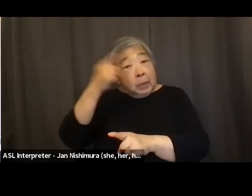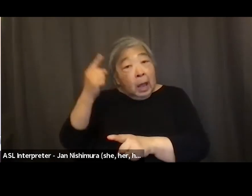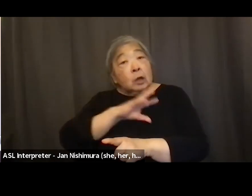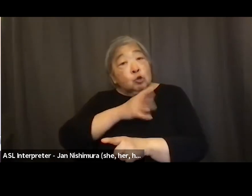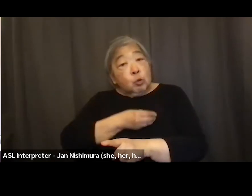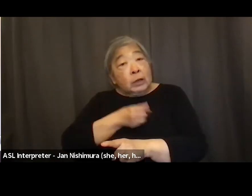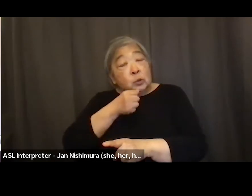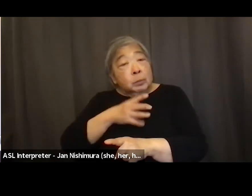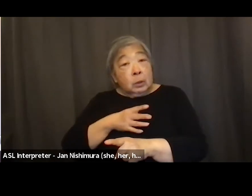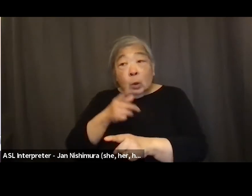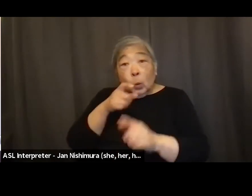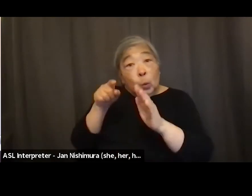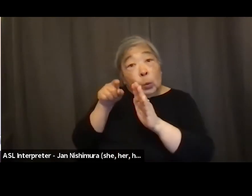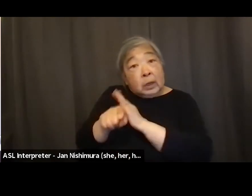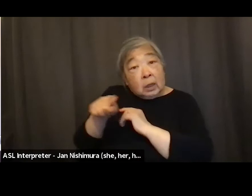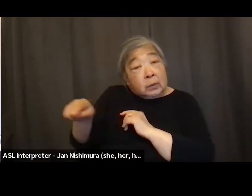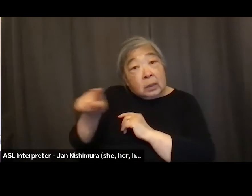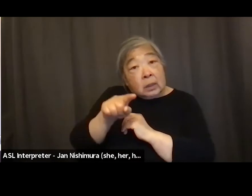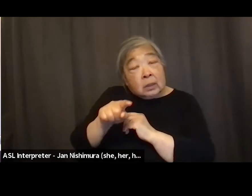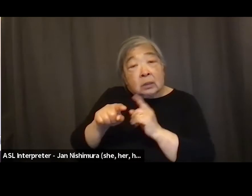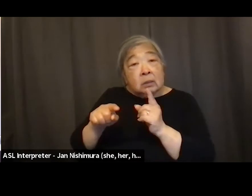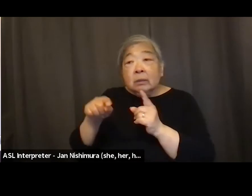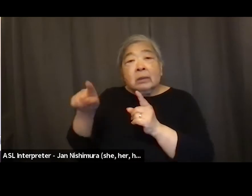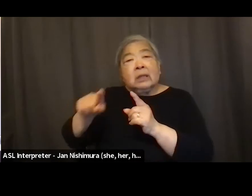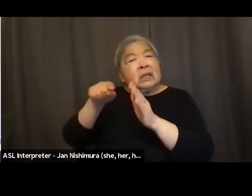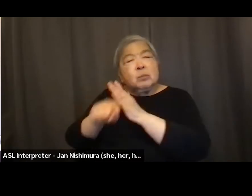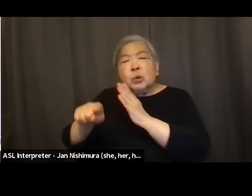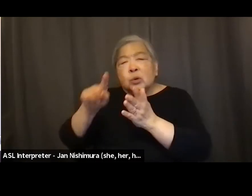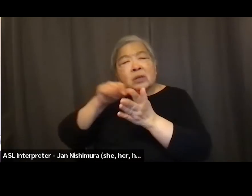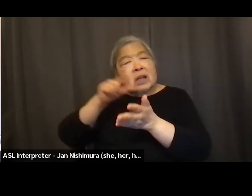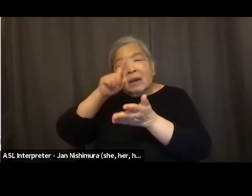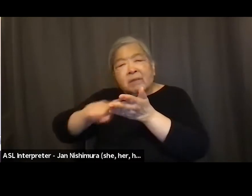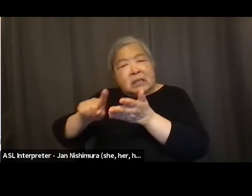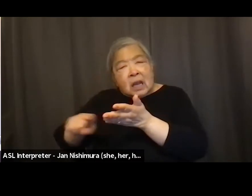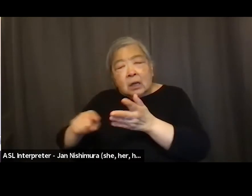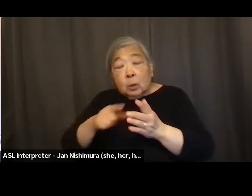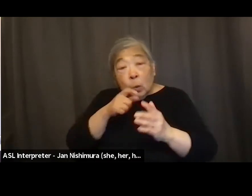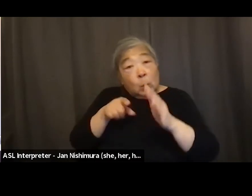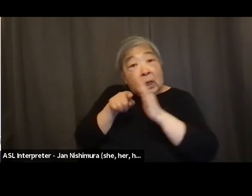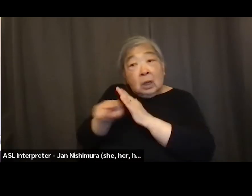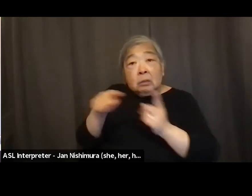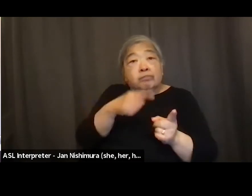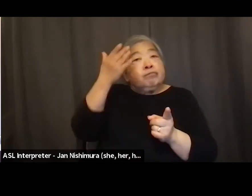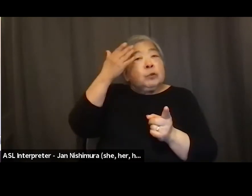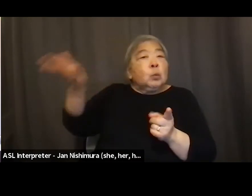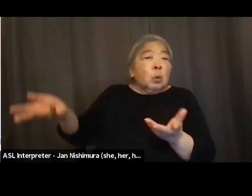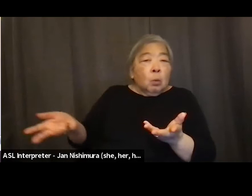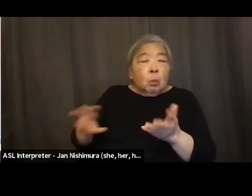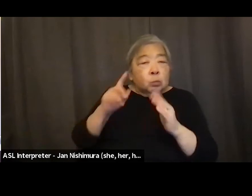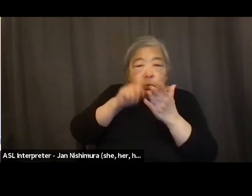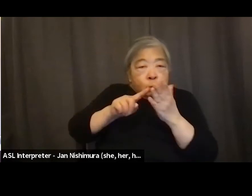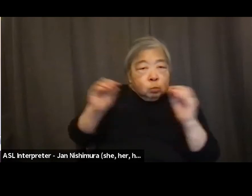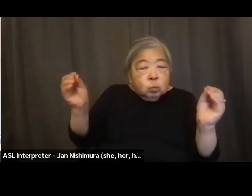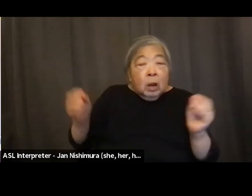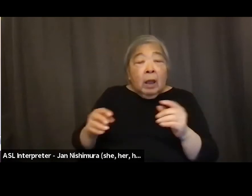The perpetrators of these underreported and underinvestigated murders often remain unknown. At the cruel intersection